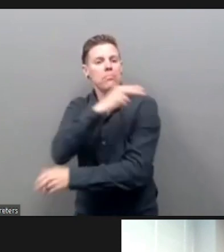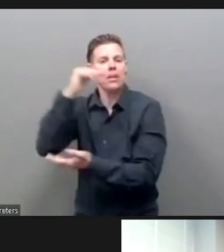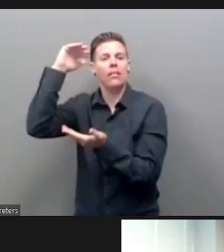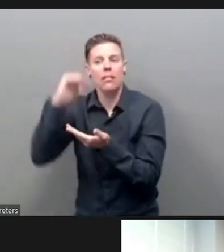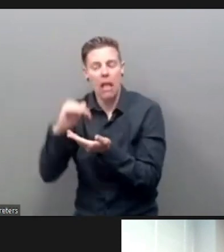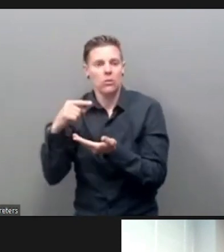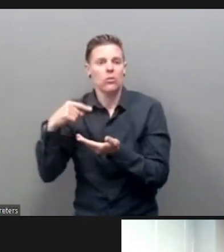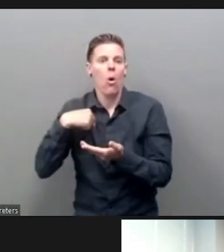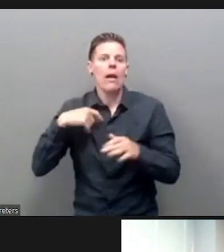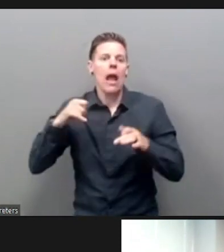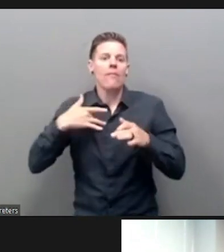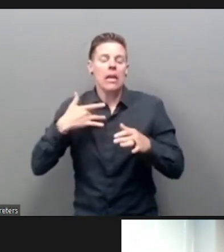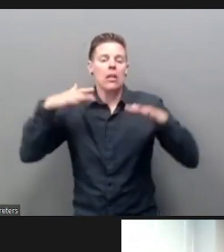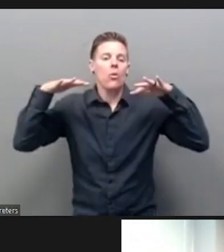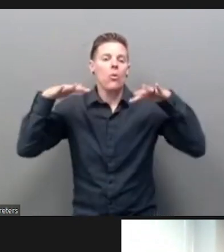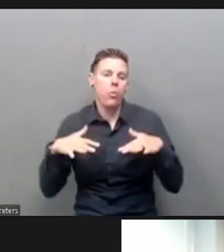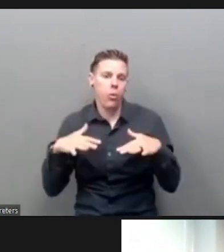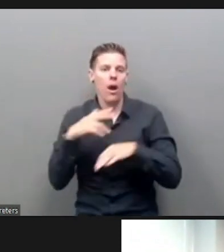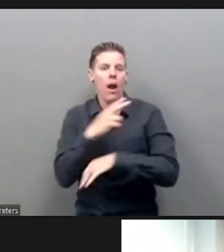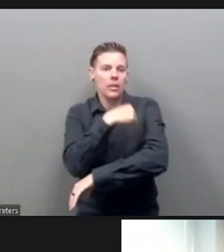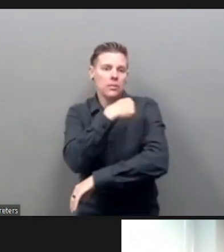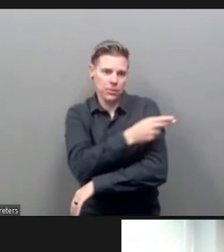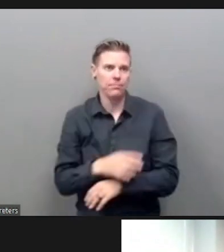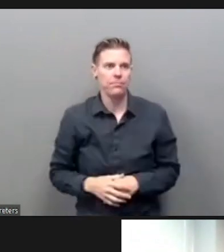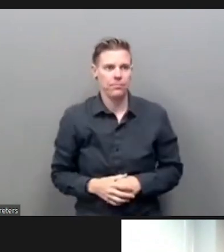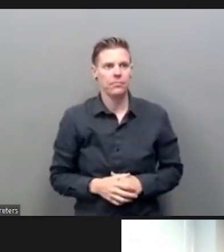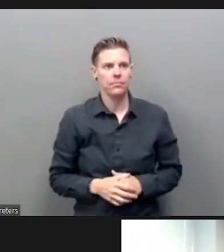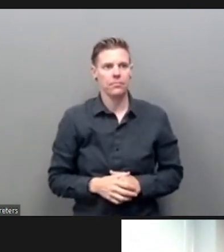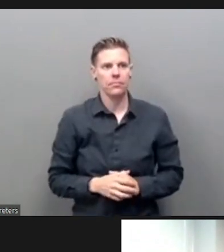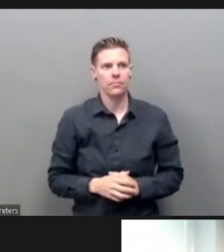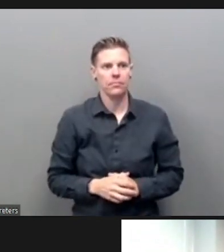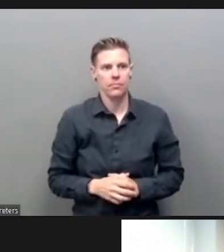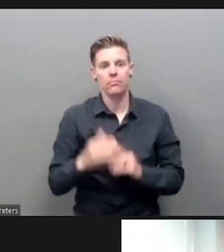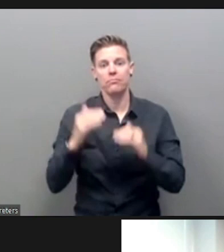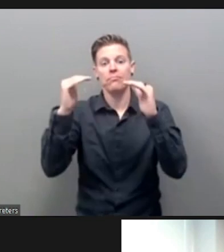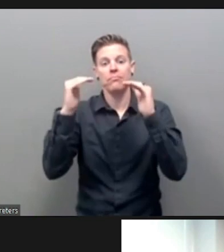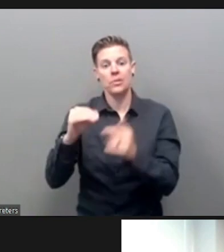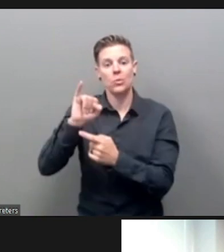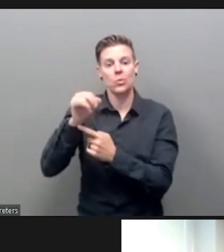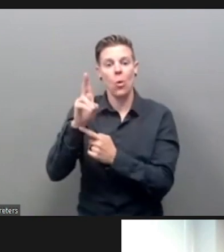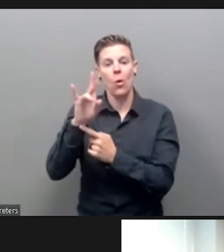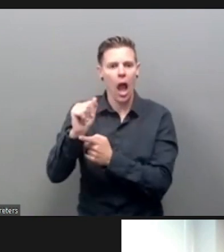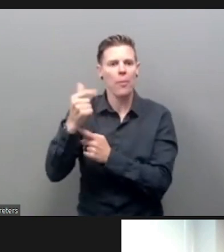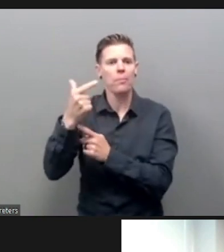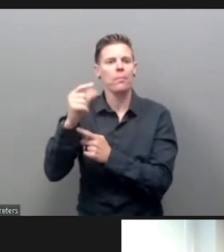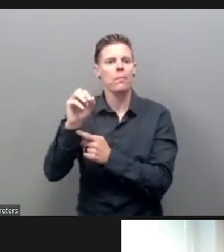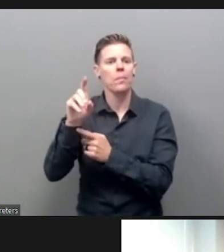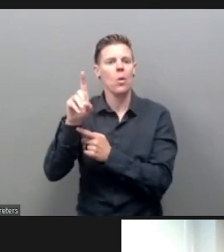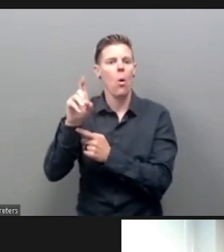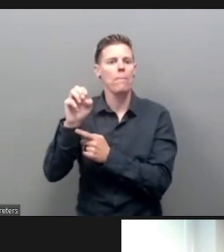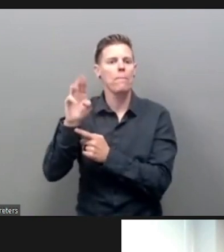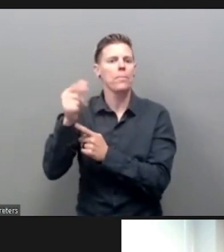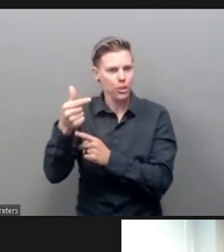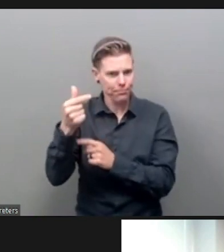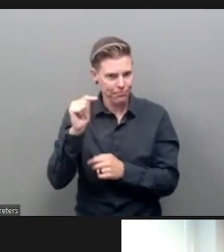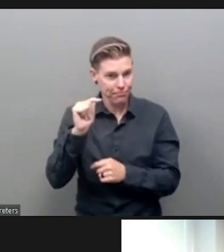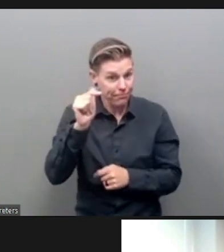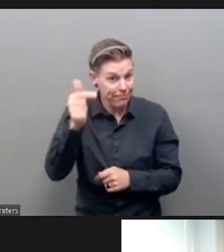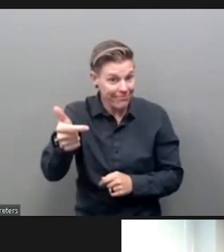Thanks, everyone. Next, we'll turn to Julia Goldberg, followed by Chris McKee, followed by Dan McKay. Julia, you are